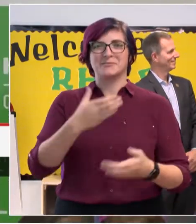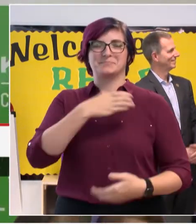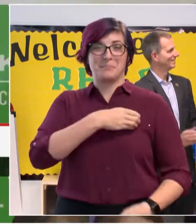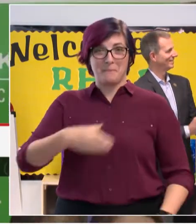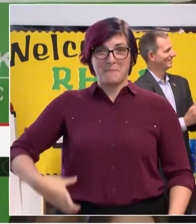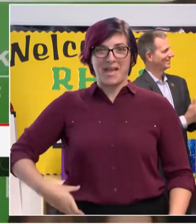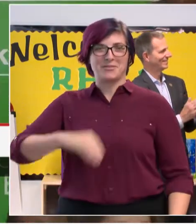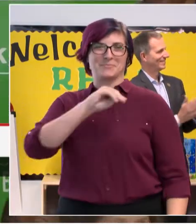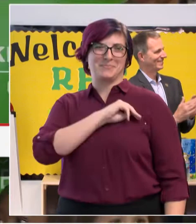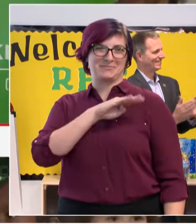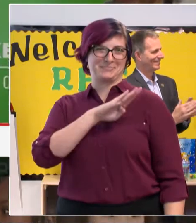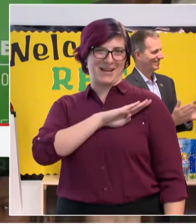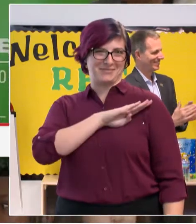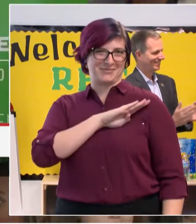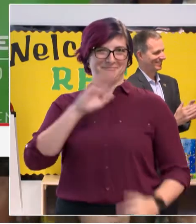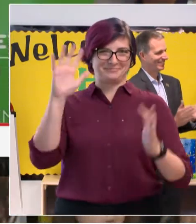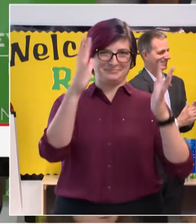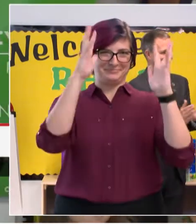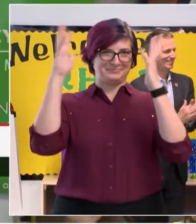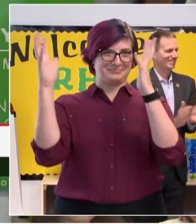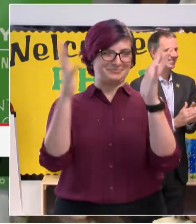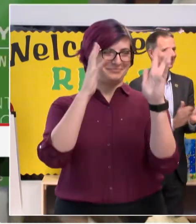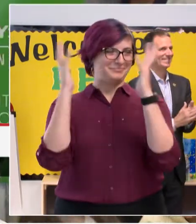Bowser. Ready?